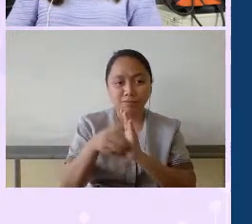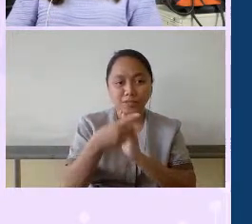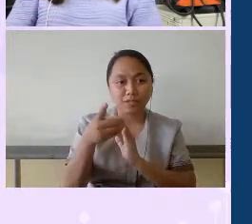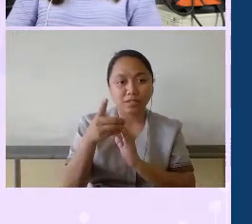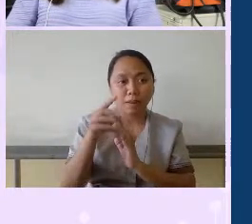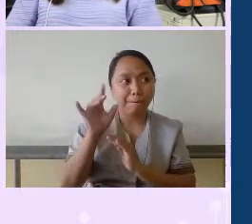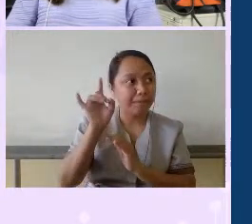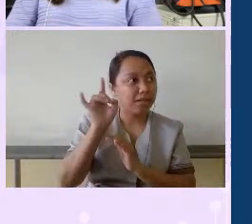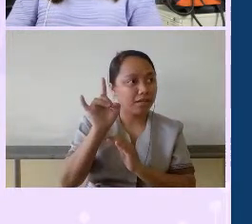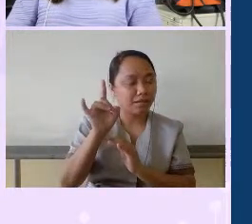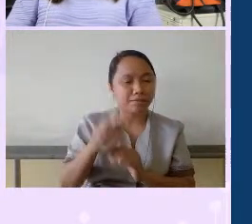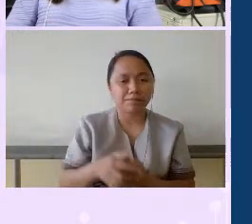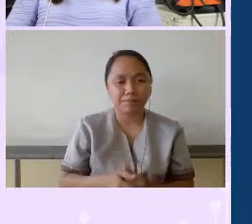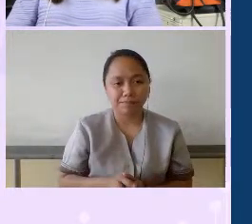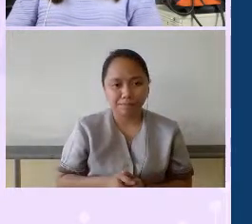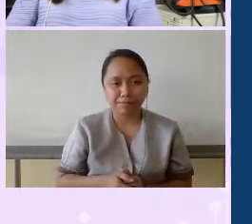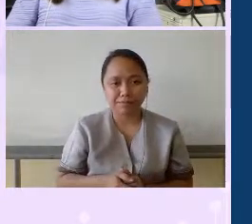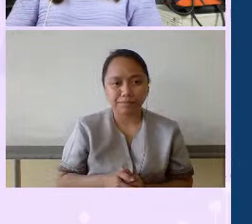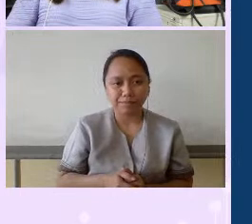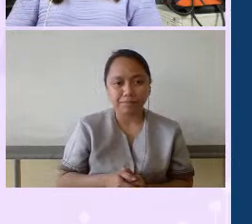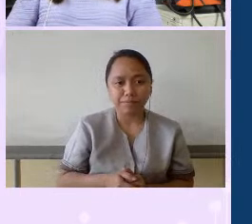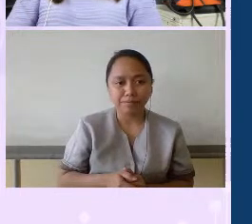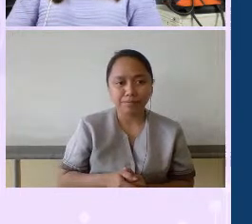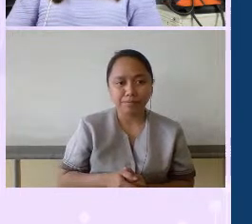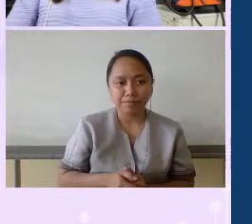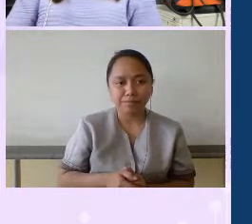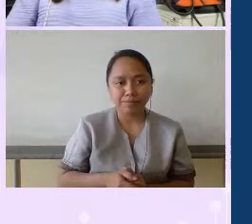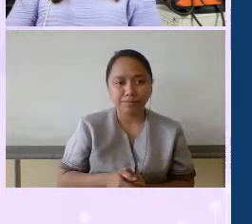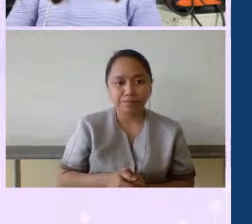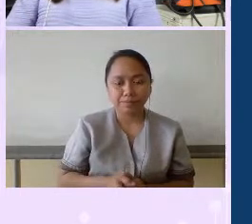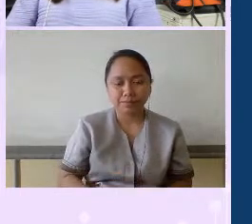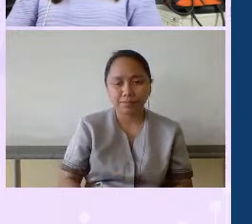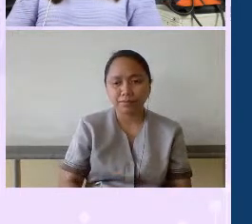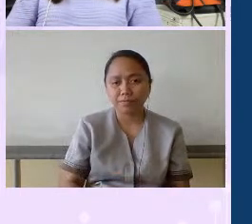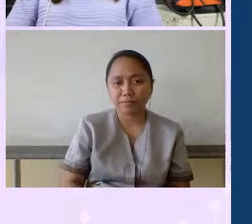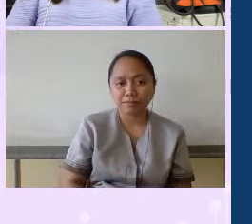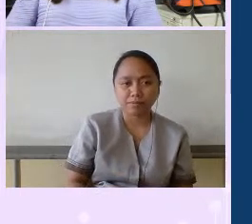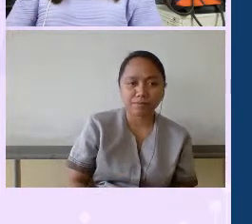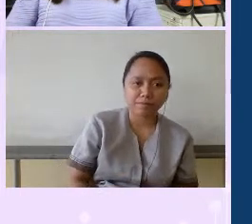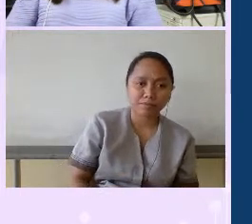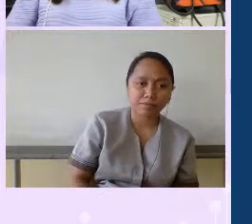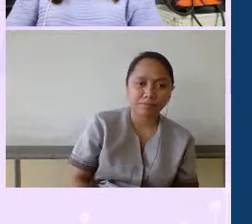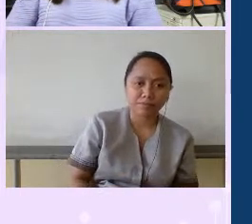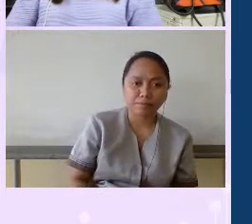critical to information economy. Next slide, please.